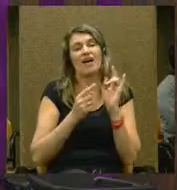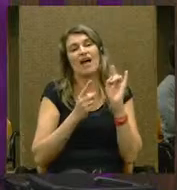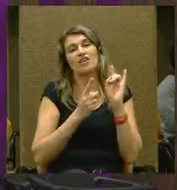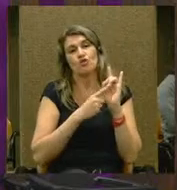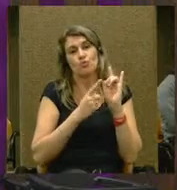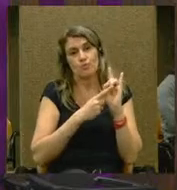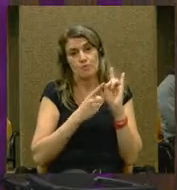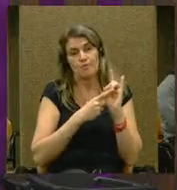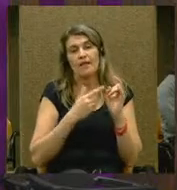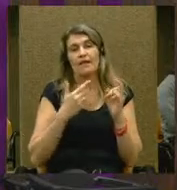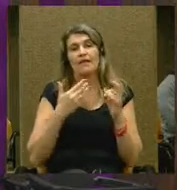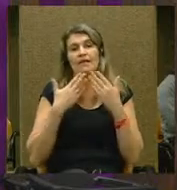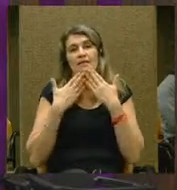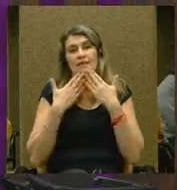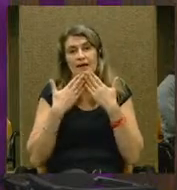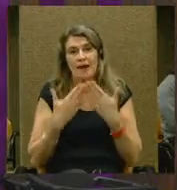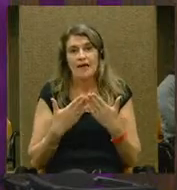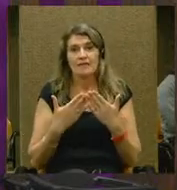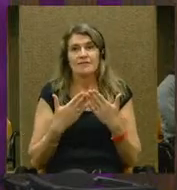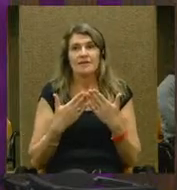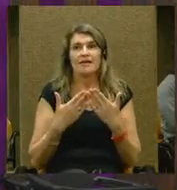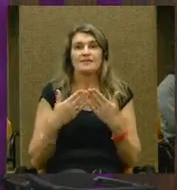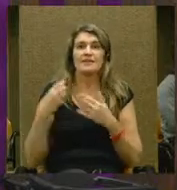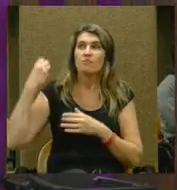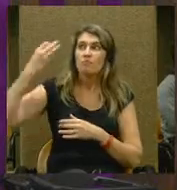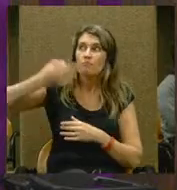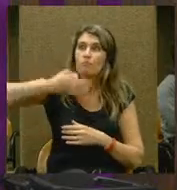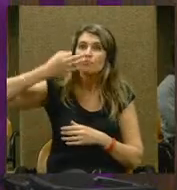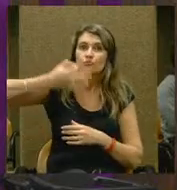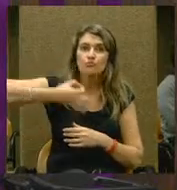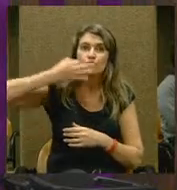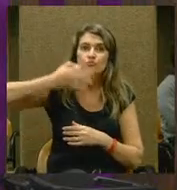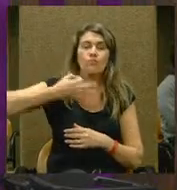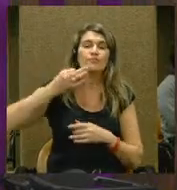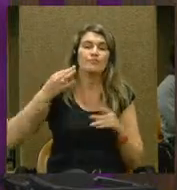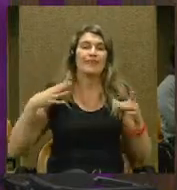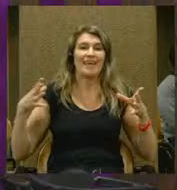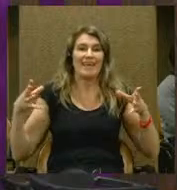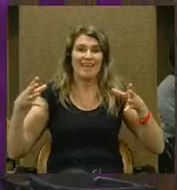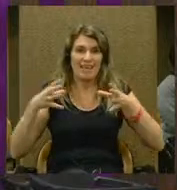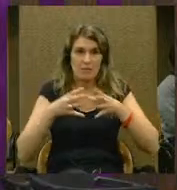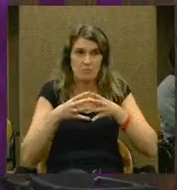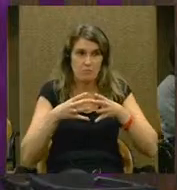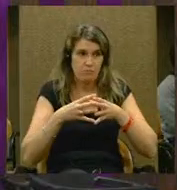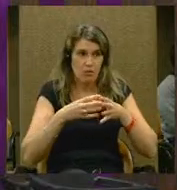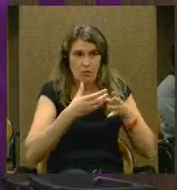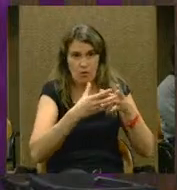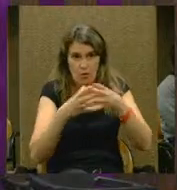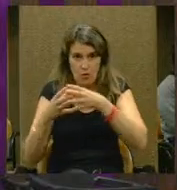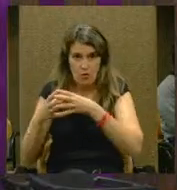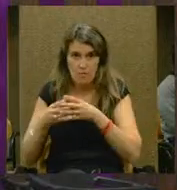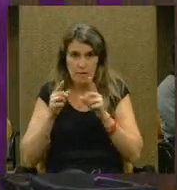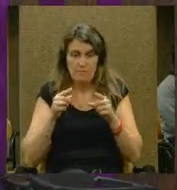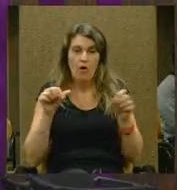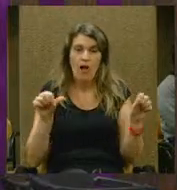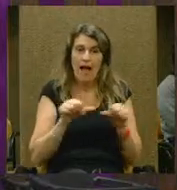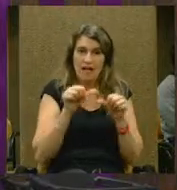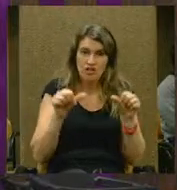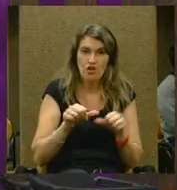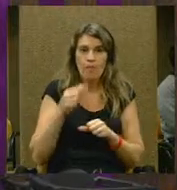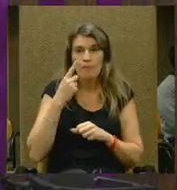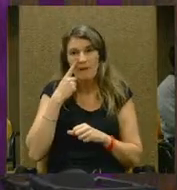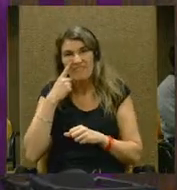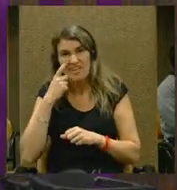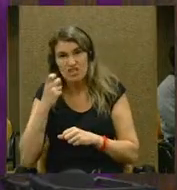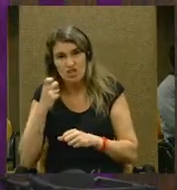who followed us on YouTube. Thank you to the speakers, and thank you to all the team of action